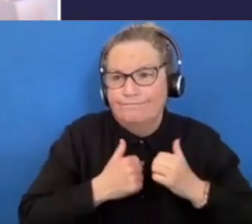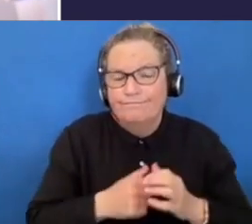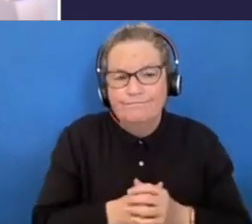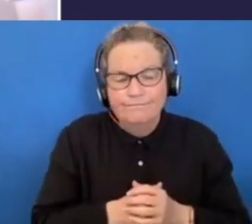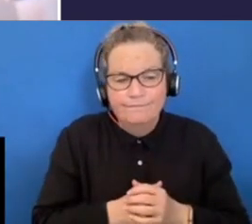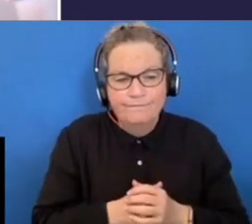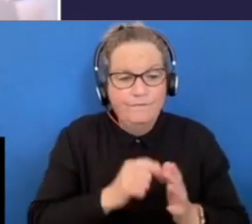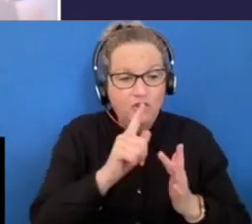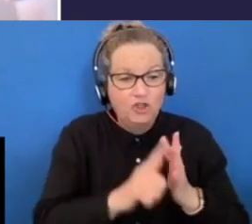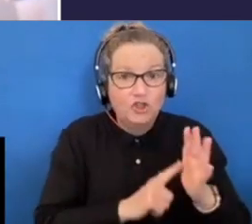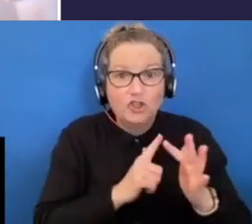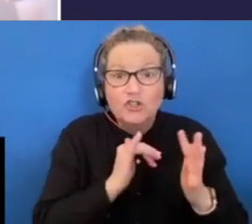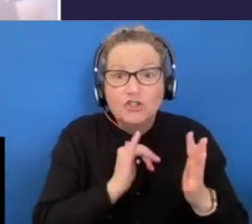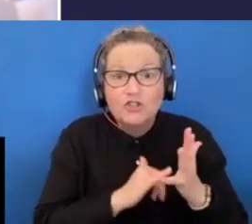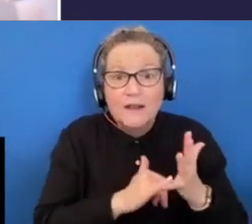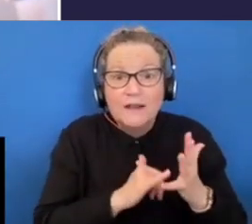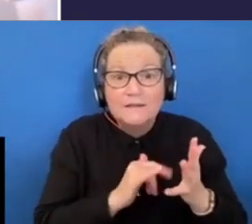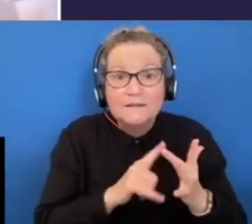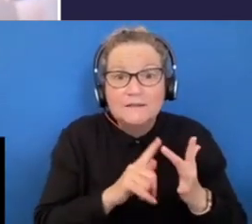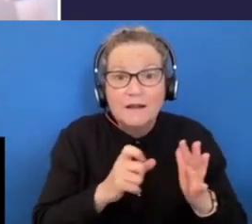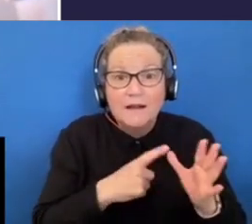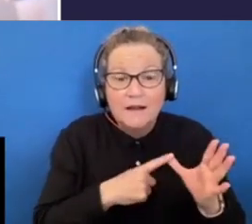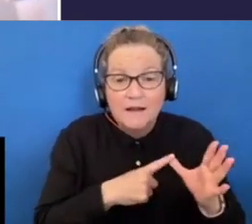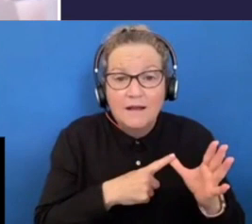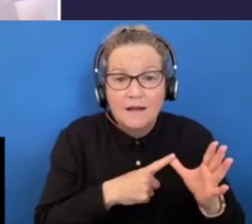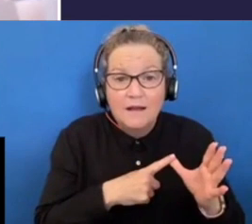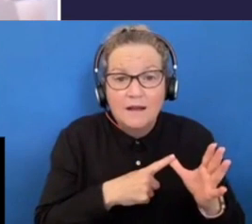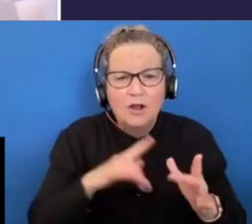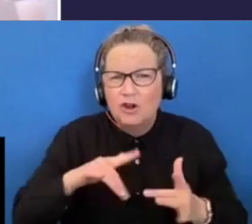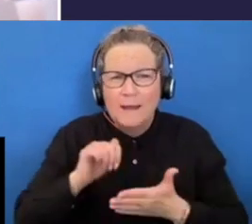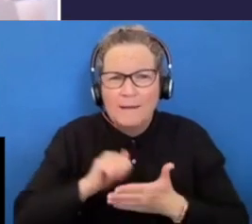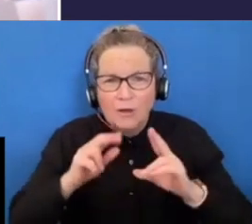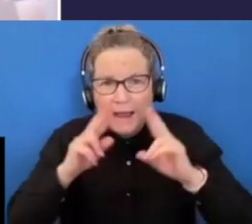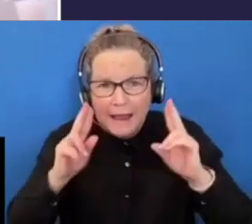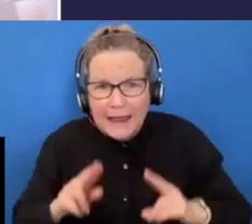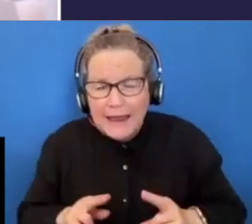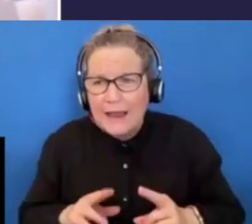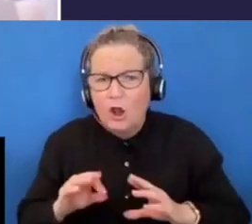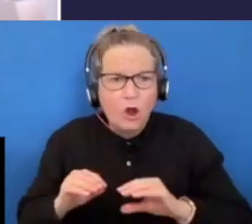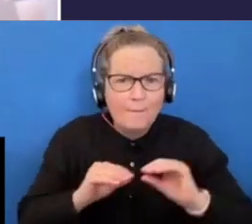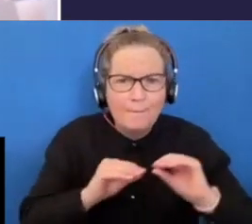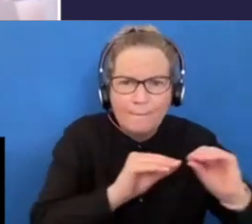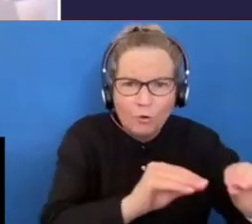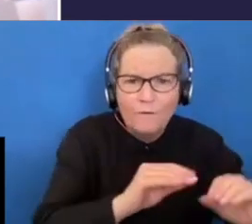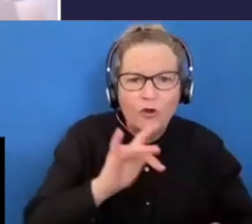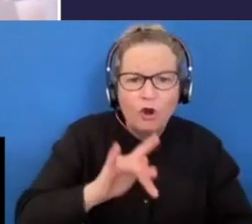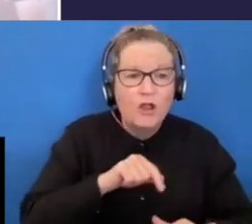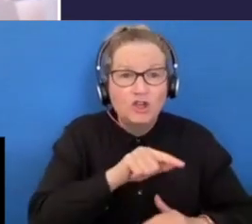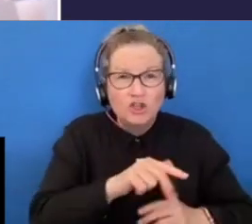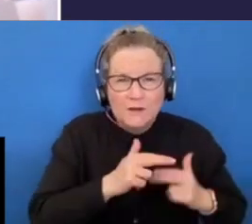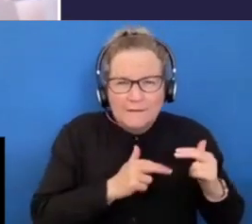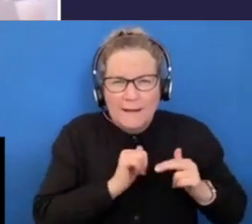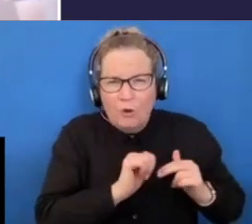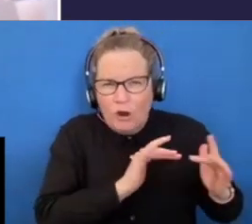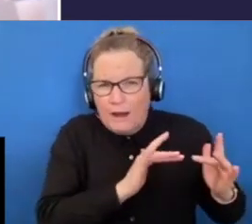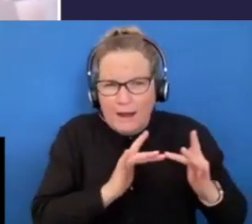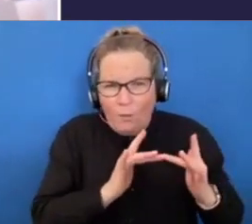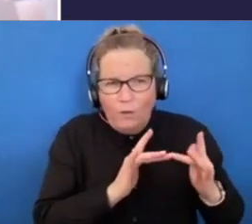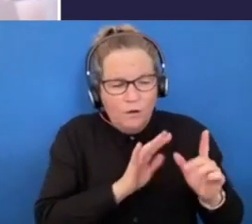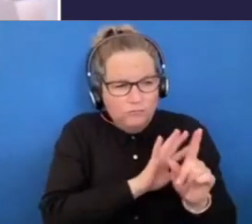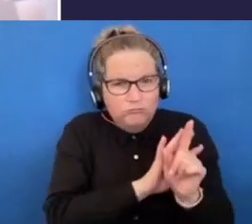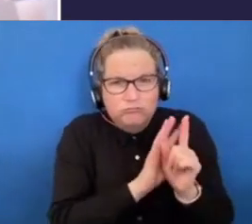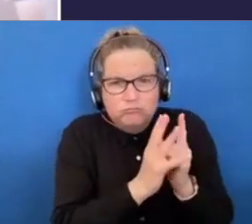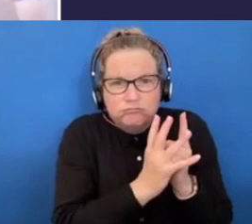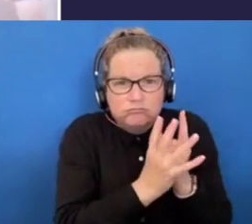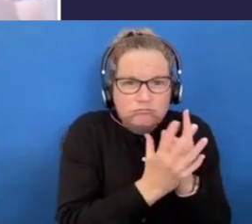through these years before we even bought a house or moved her out, she was building her network of people around her